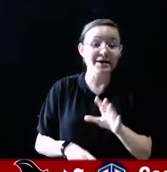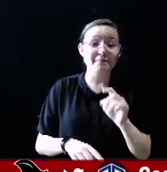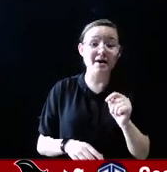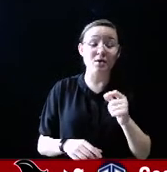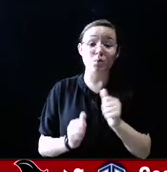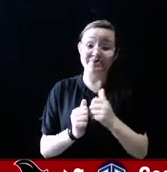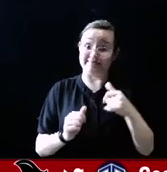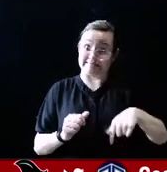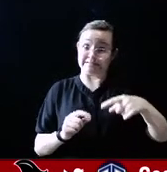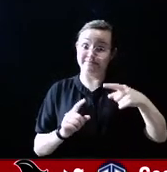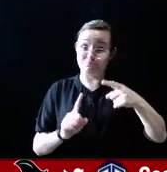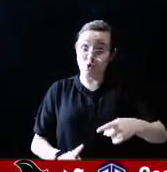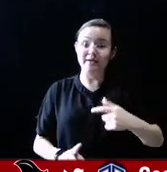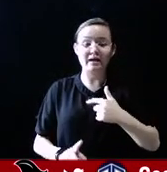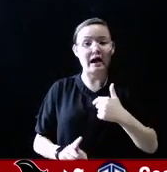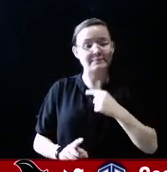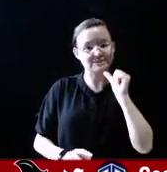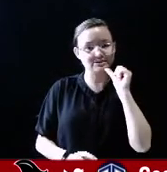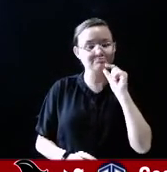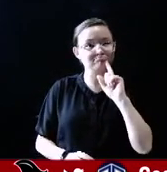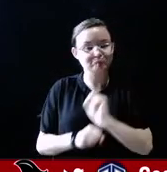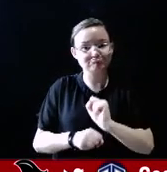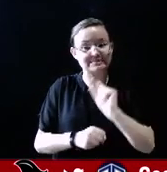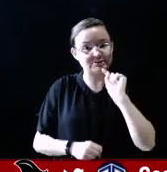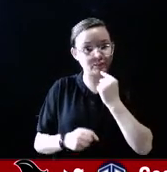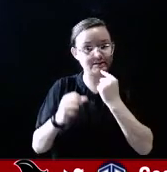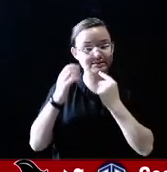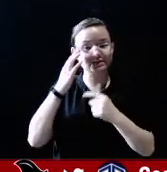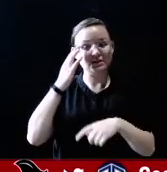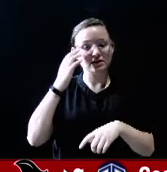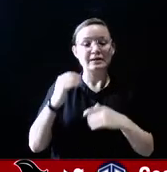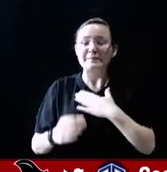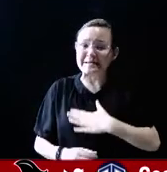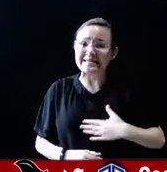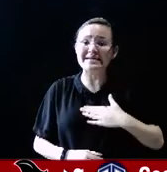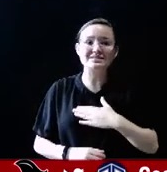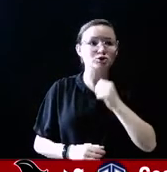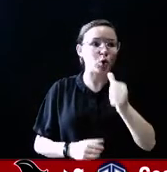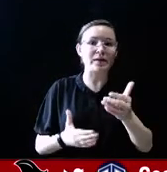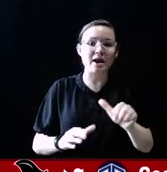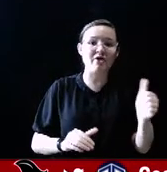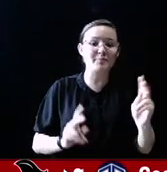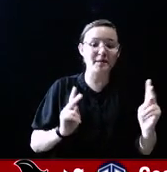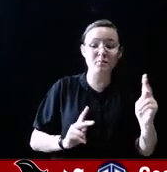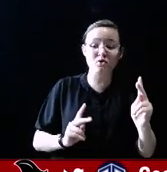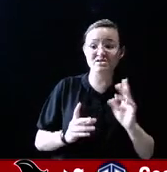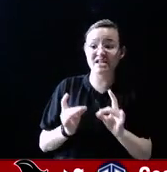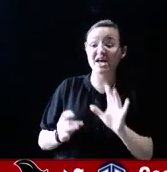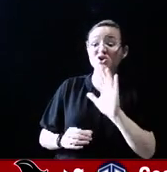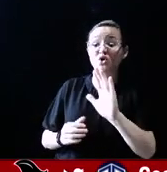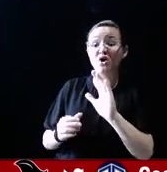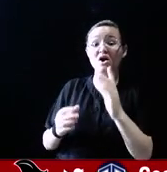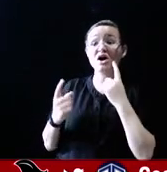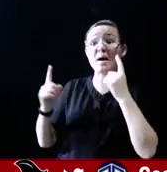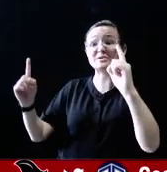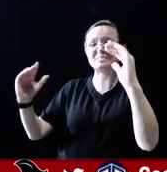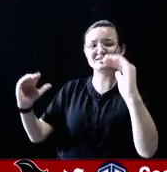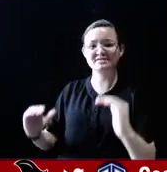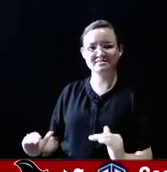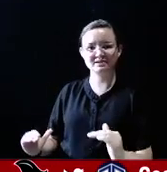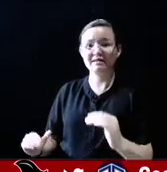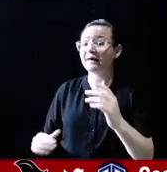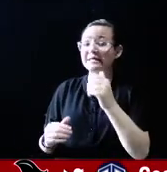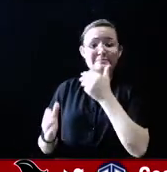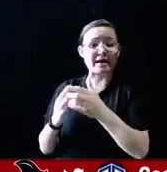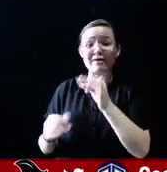being completely serious. Please don't let anyone discount your accomplishments today. Whether or not you're a star